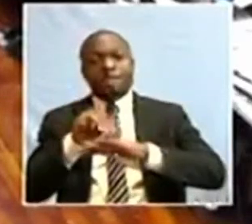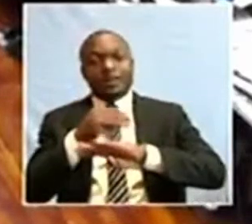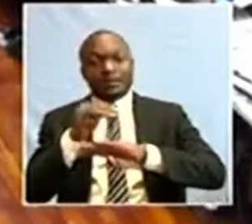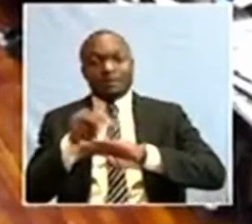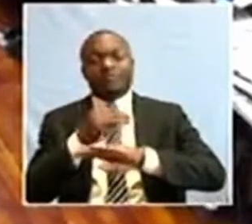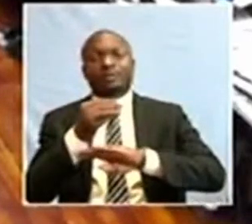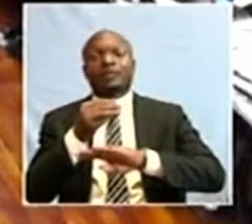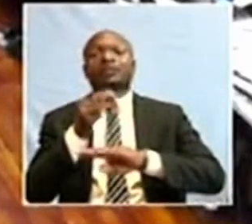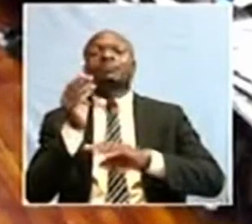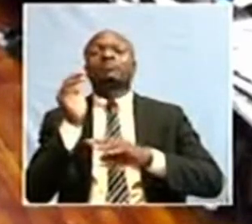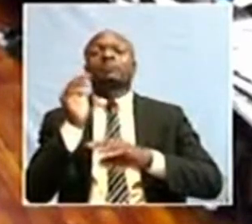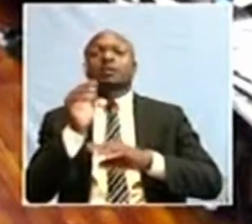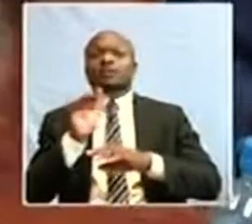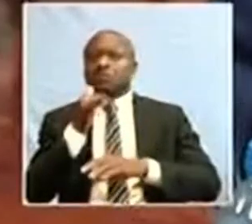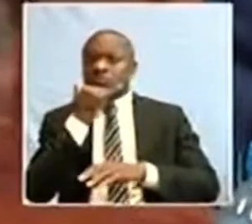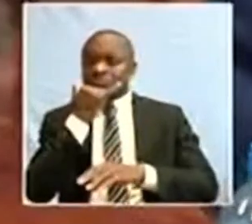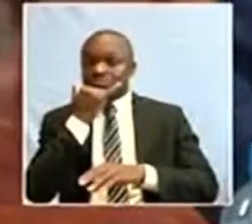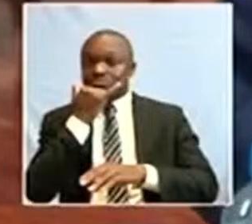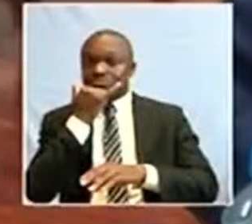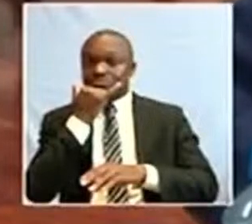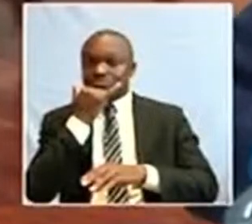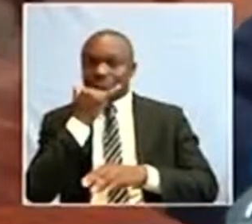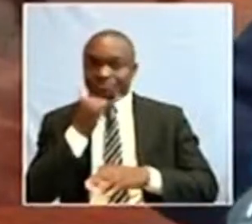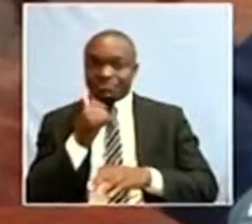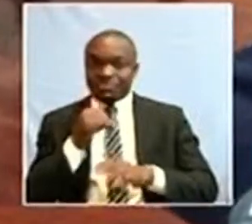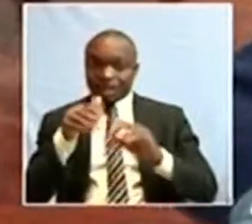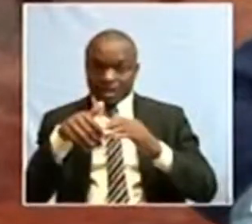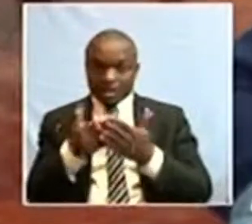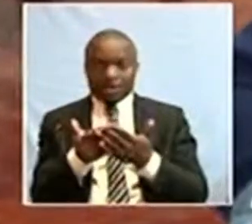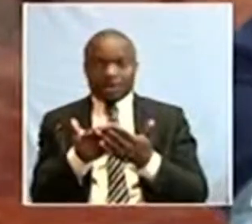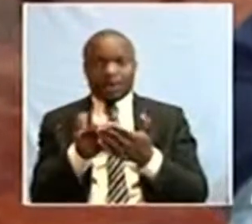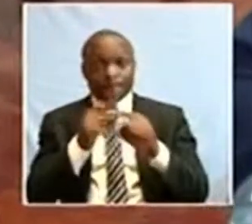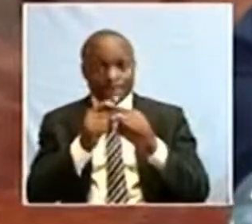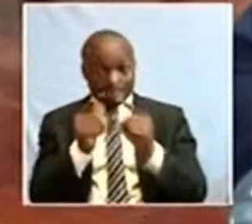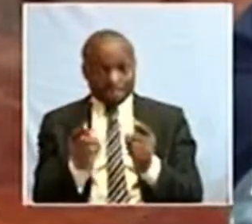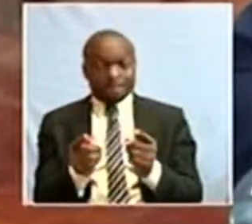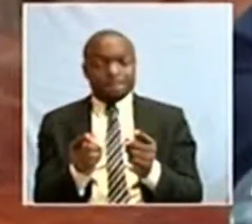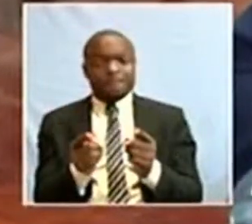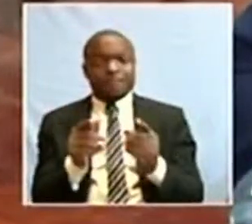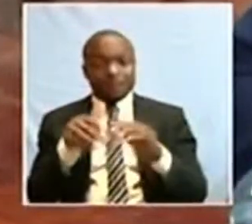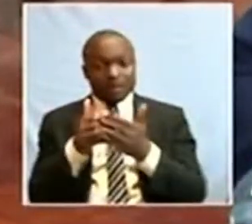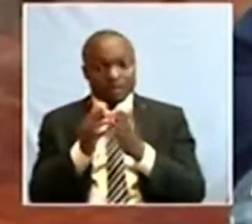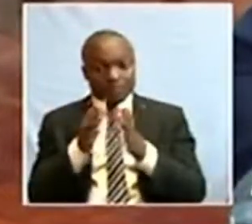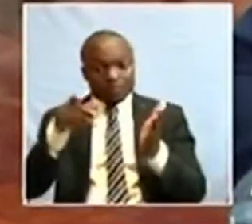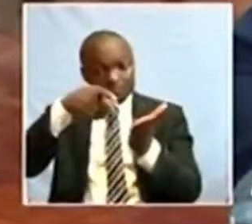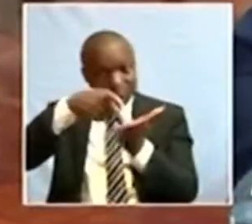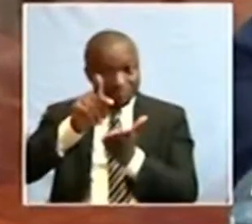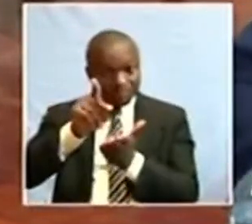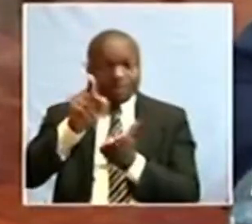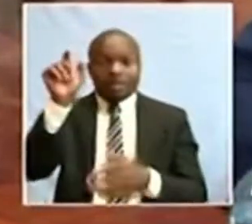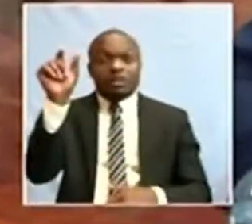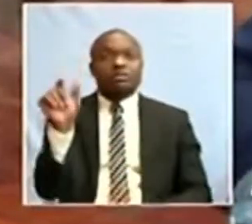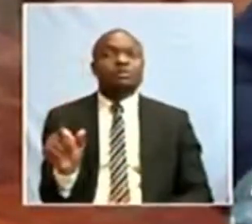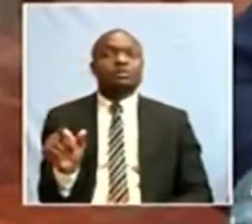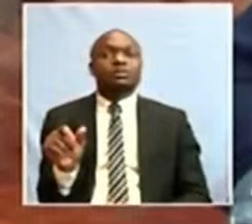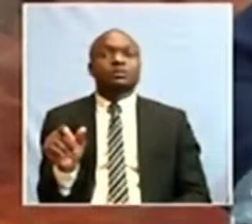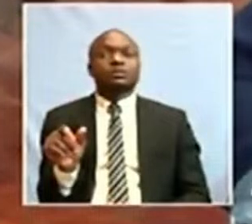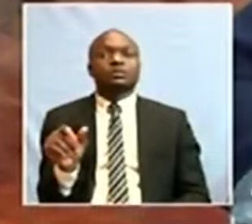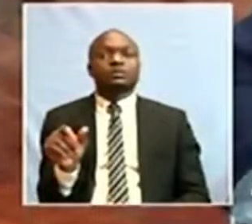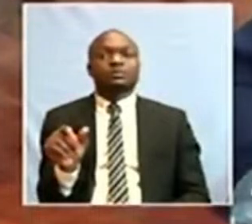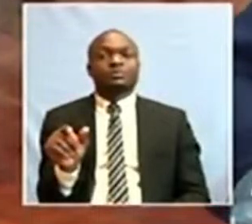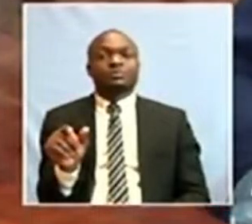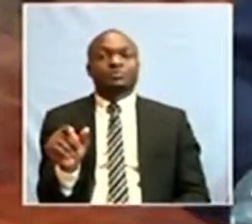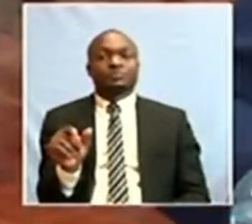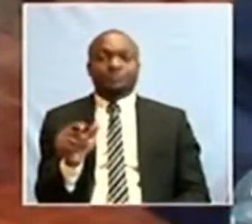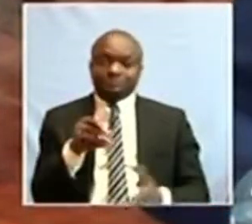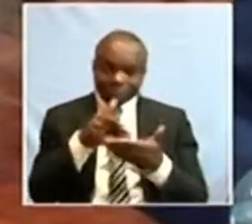error in terms of calculation. That's how I could. But in terms of how much we have paid for each slot,